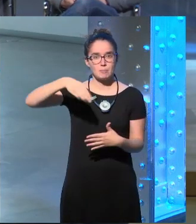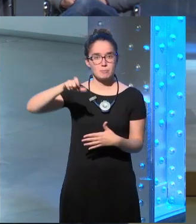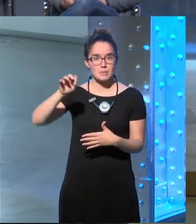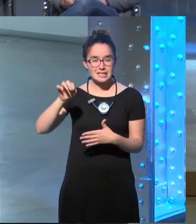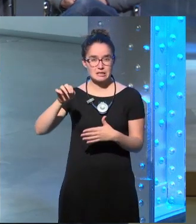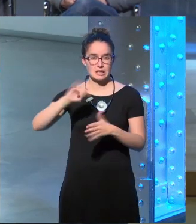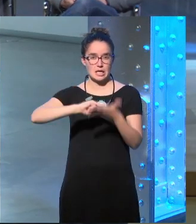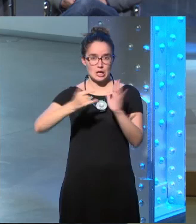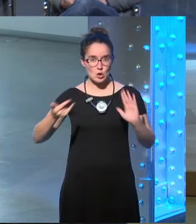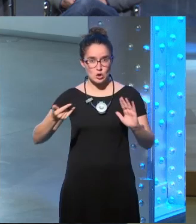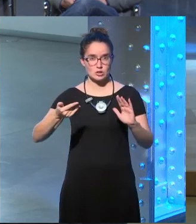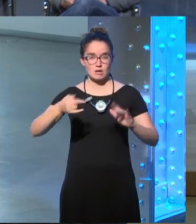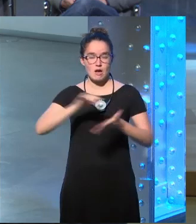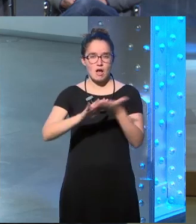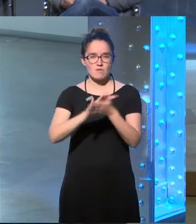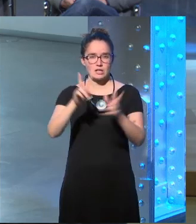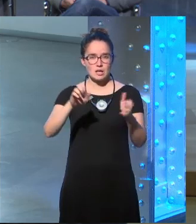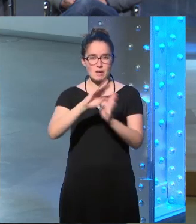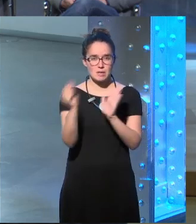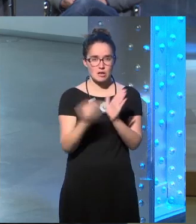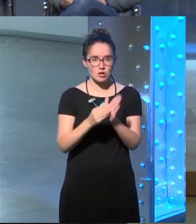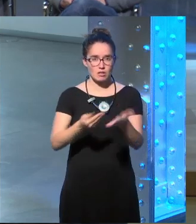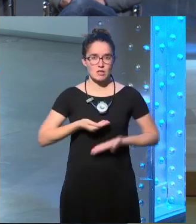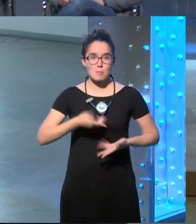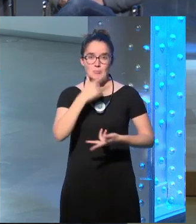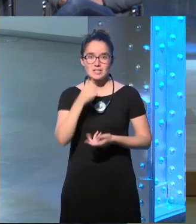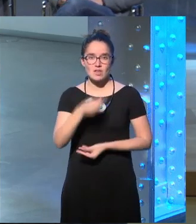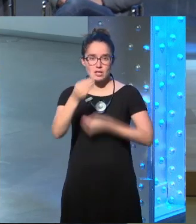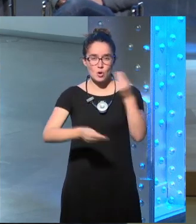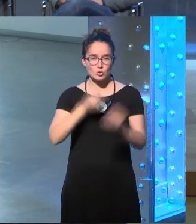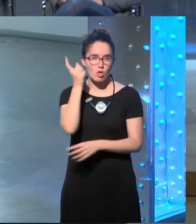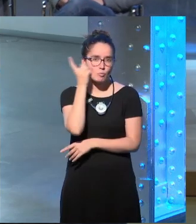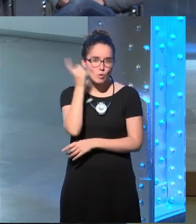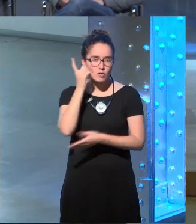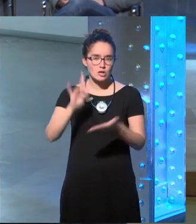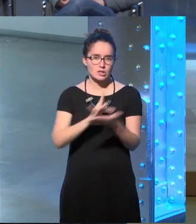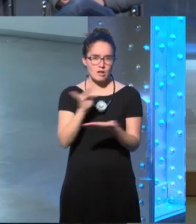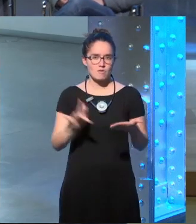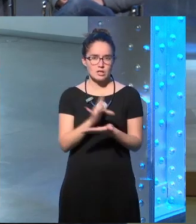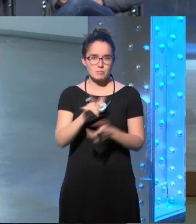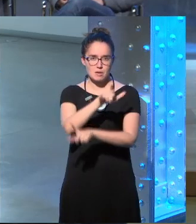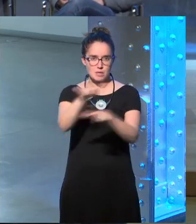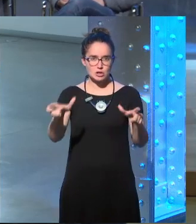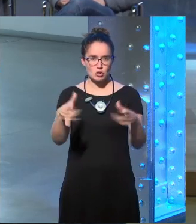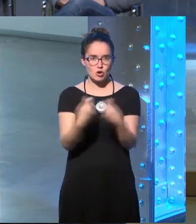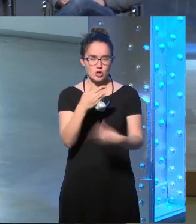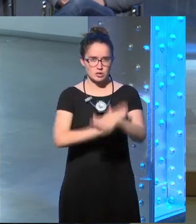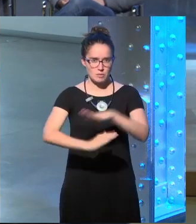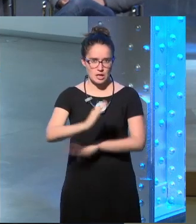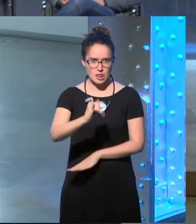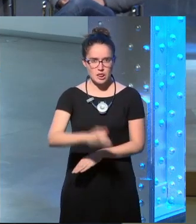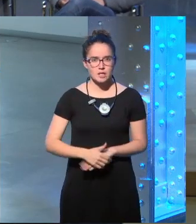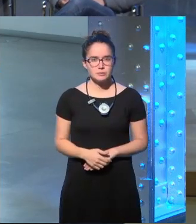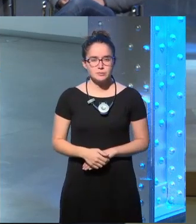35. She works in the MIT Technology Review, talking about gadgets that enable the use